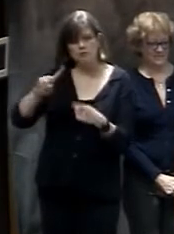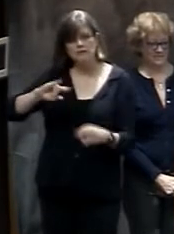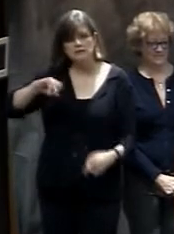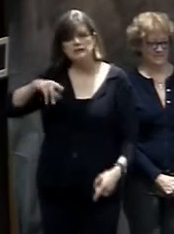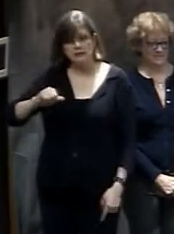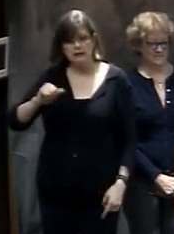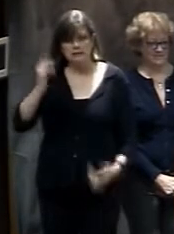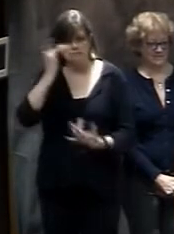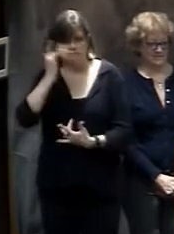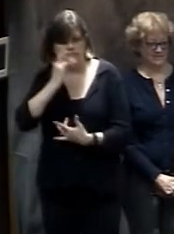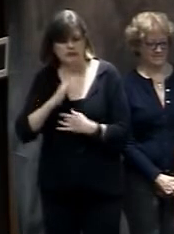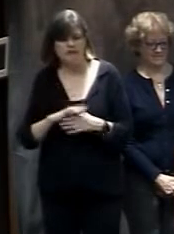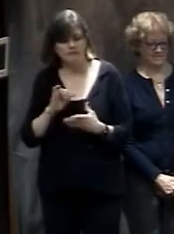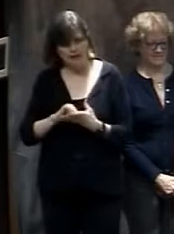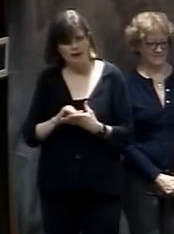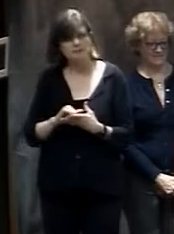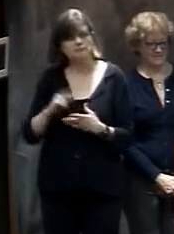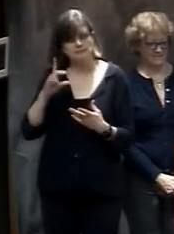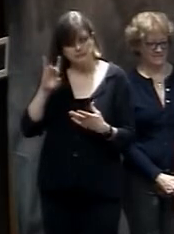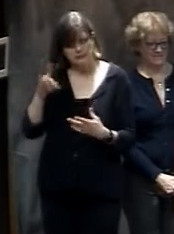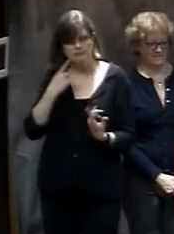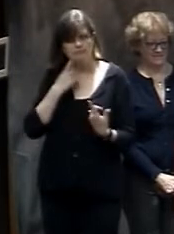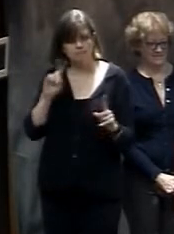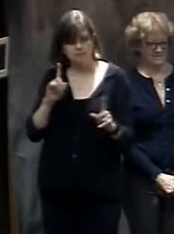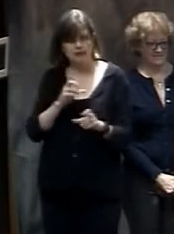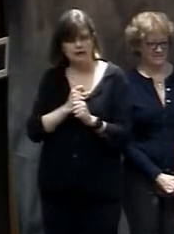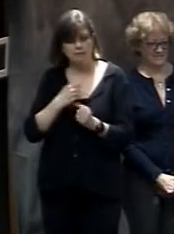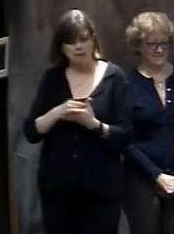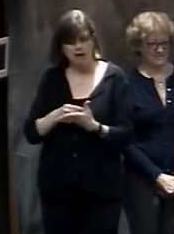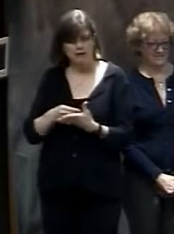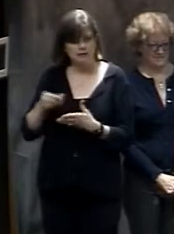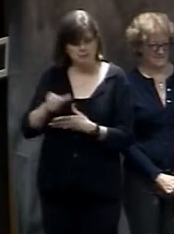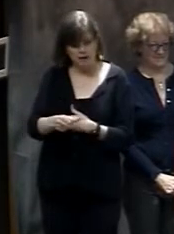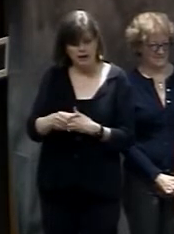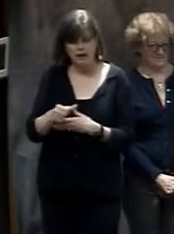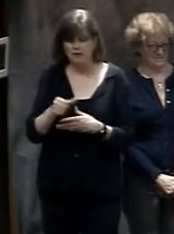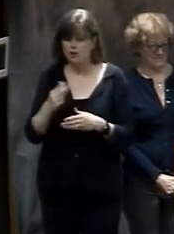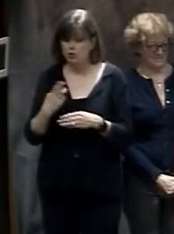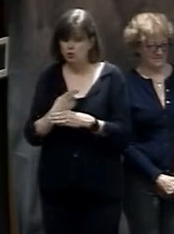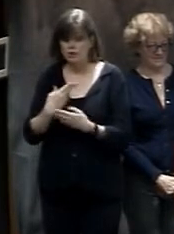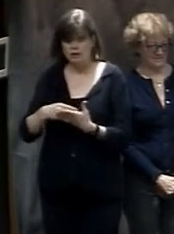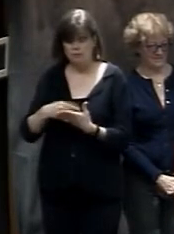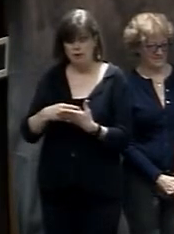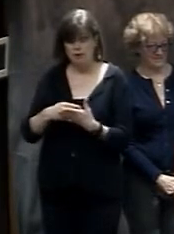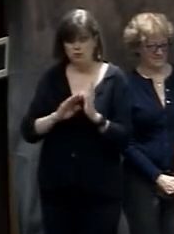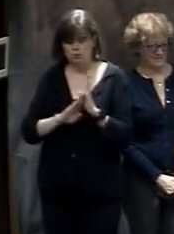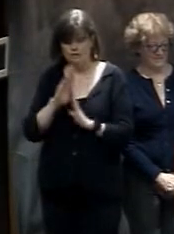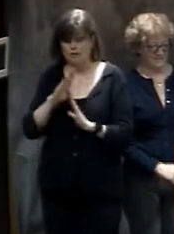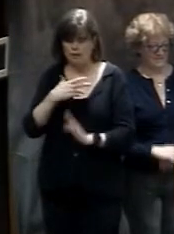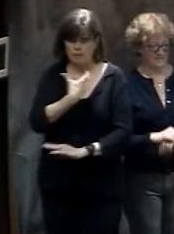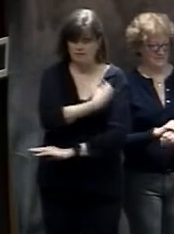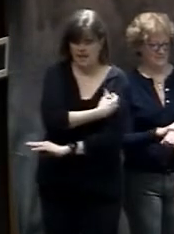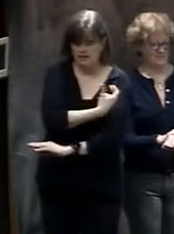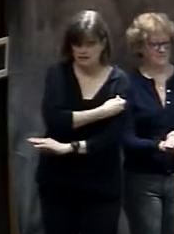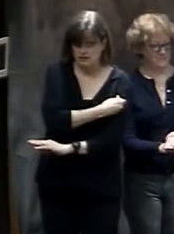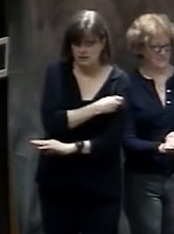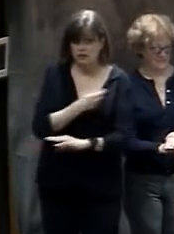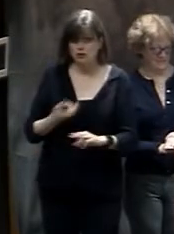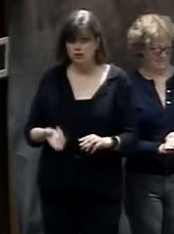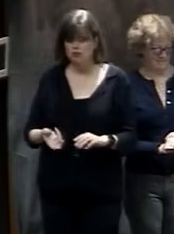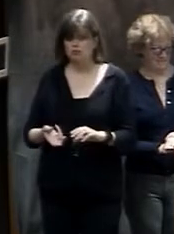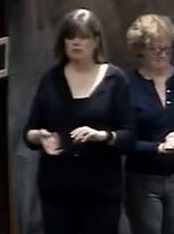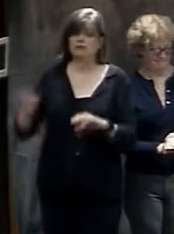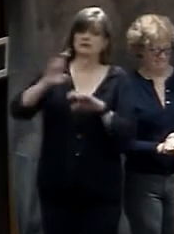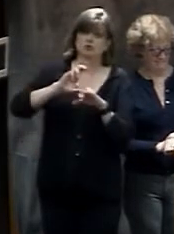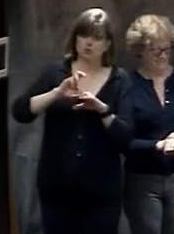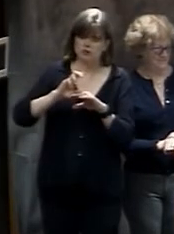was funded, and the funds are being used for development of a vaccine and to beef up some of the mosquito control activities we have in the